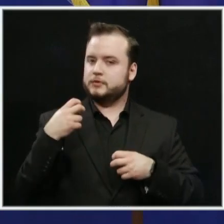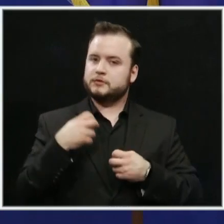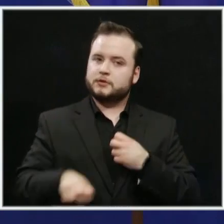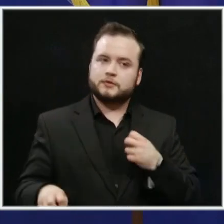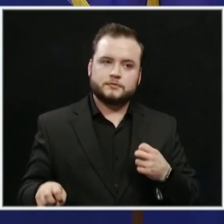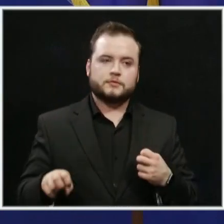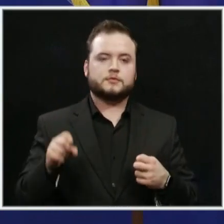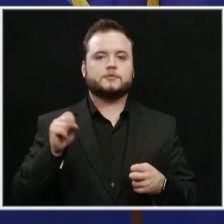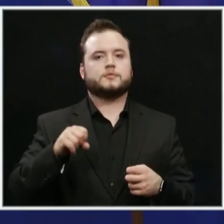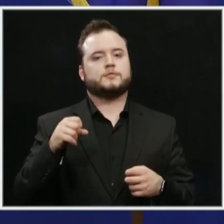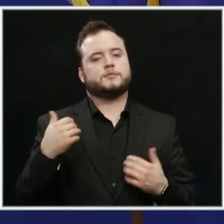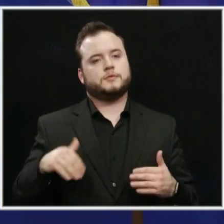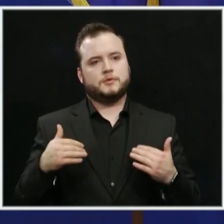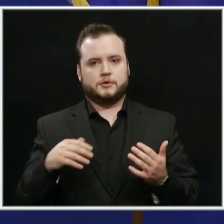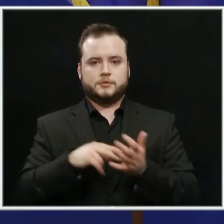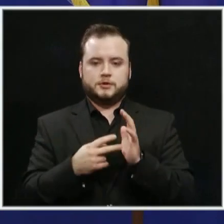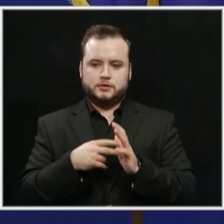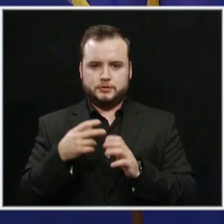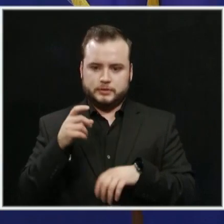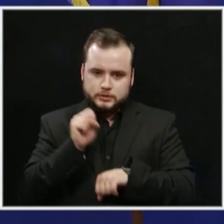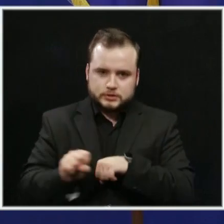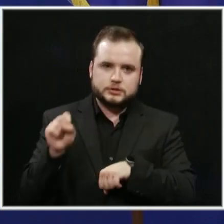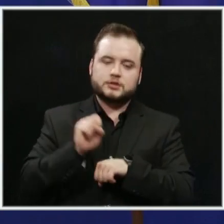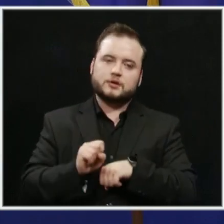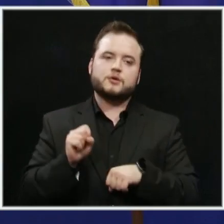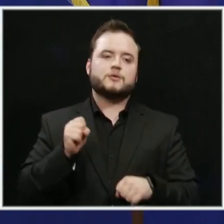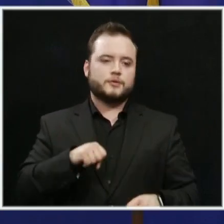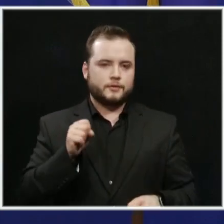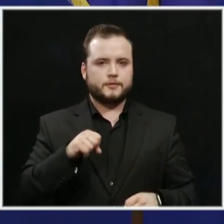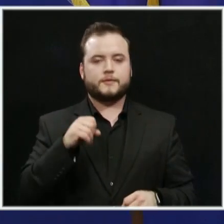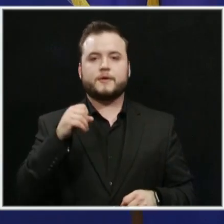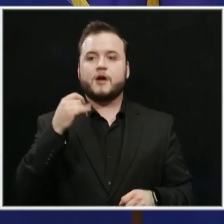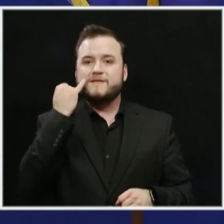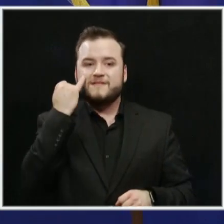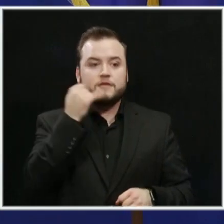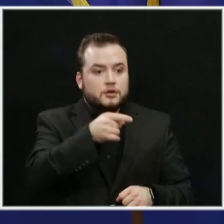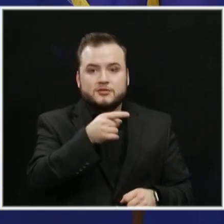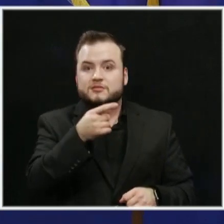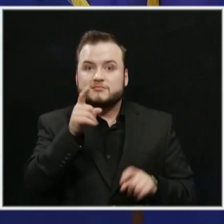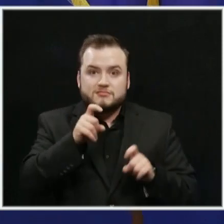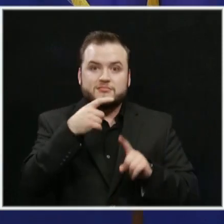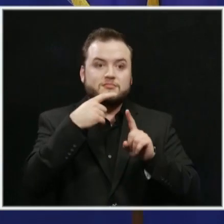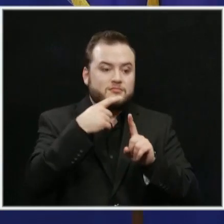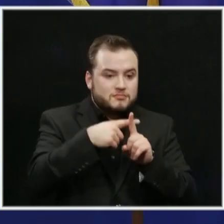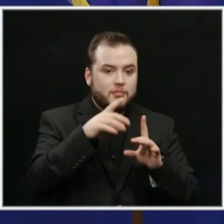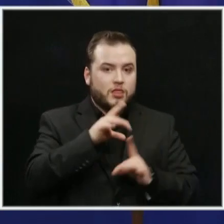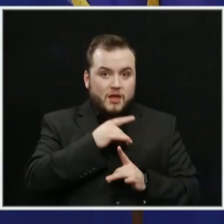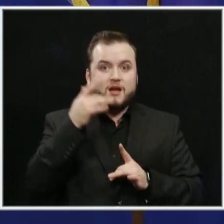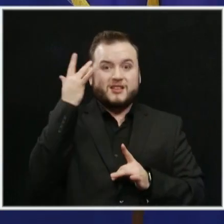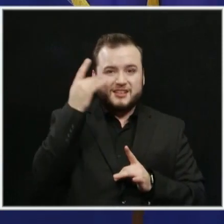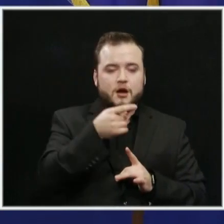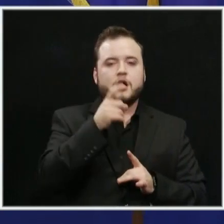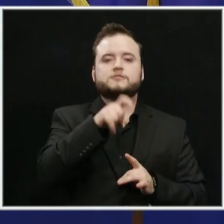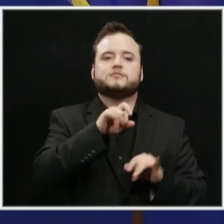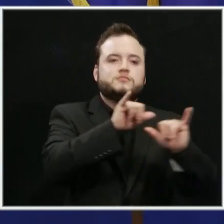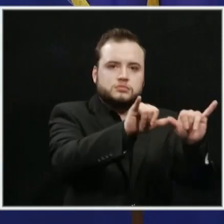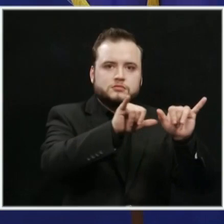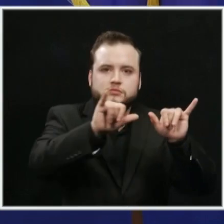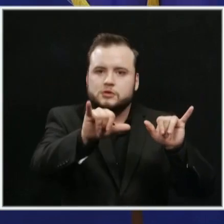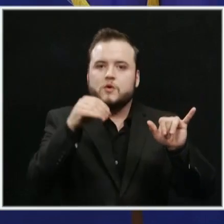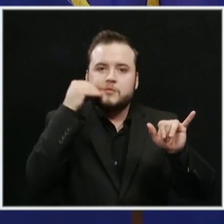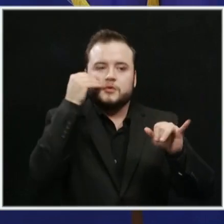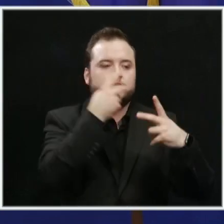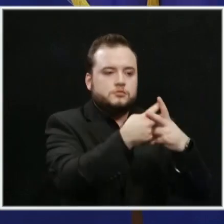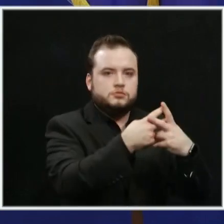to test, to isolate, to do the tracing, to make sure we're isolating everyone who came in contact, and then to move forward. So we're reaching out to other